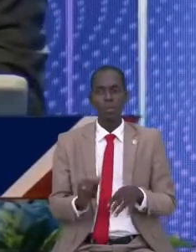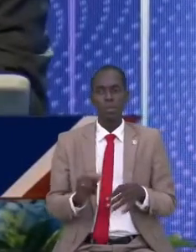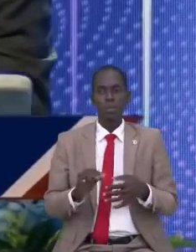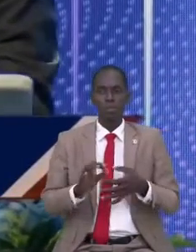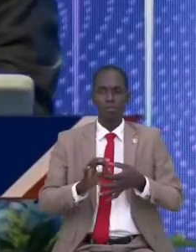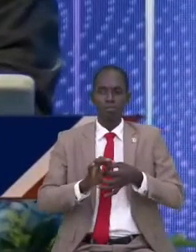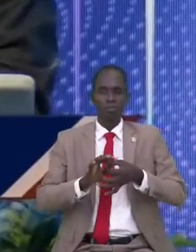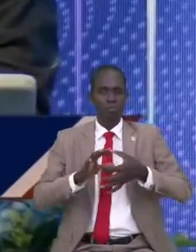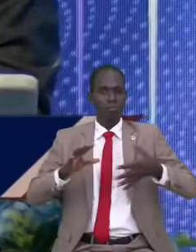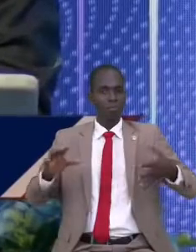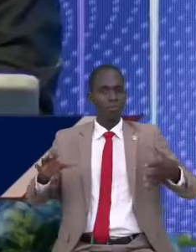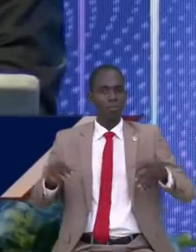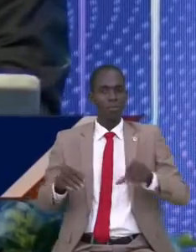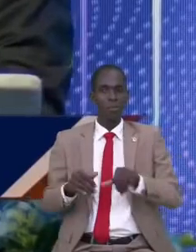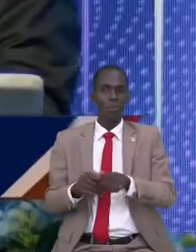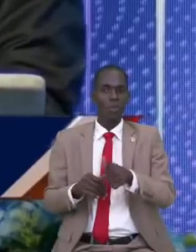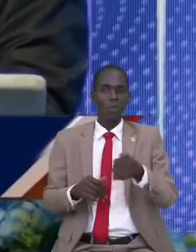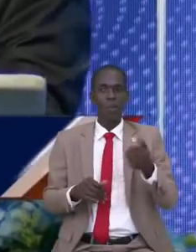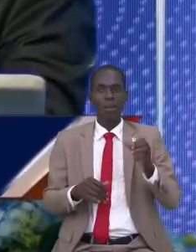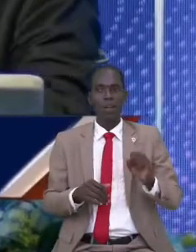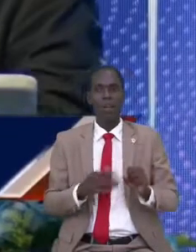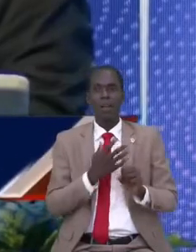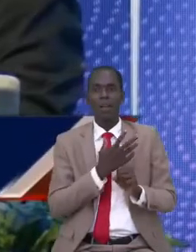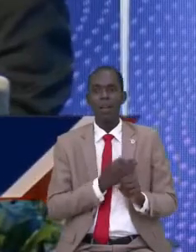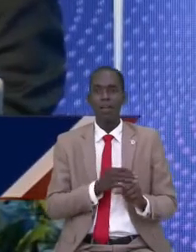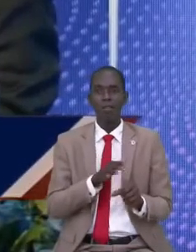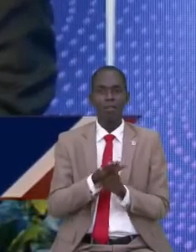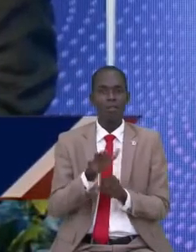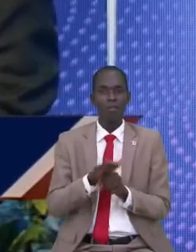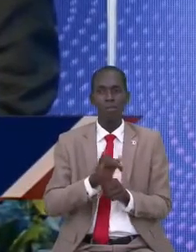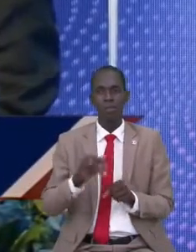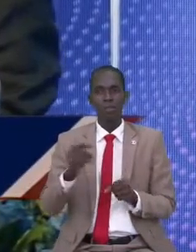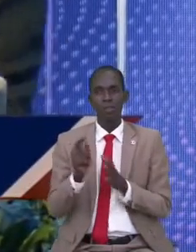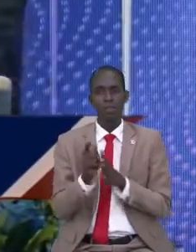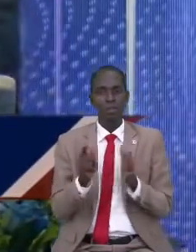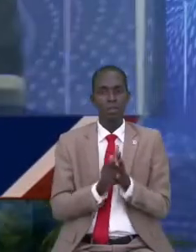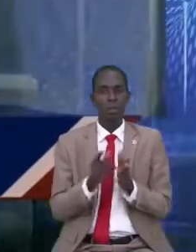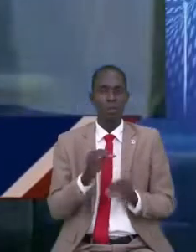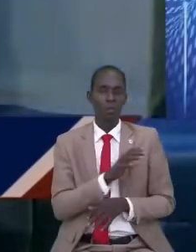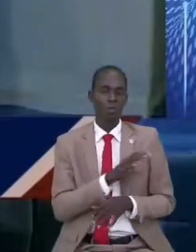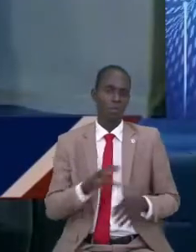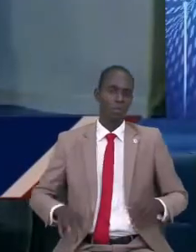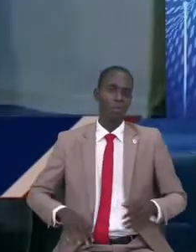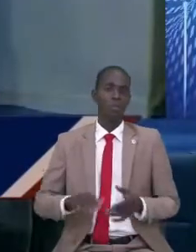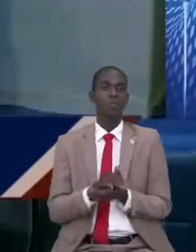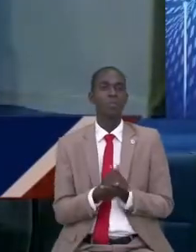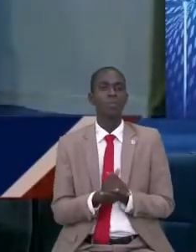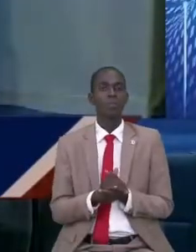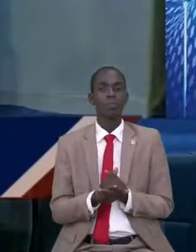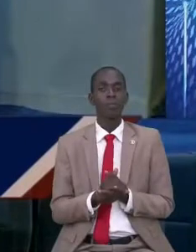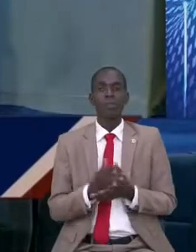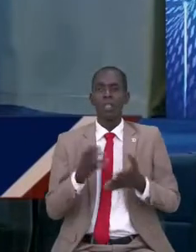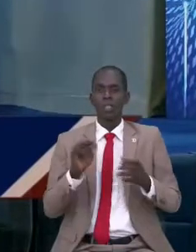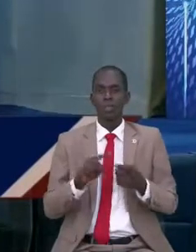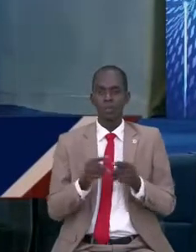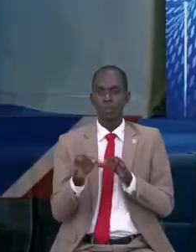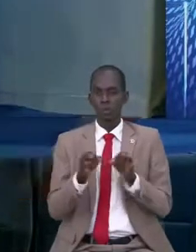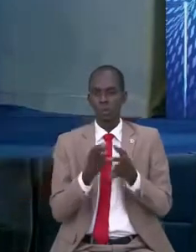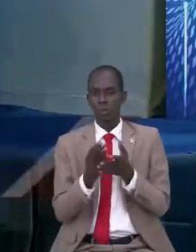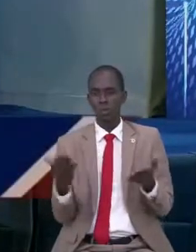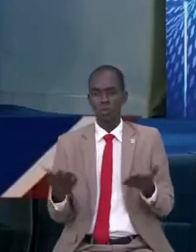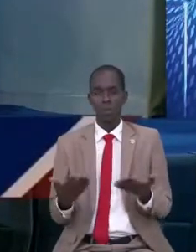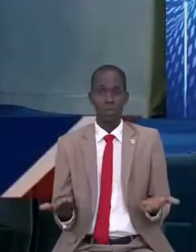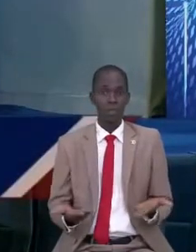and fulfilling the law of Christ. It will explain something here.